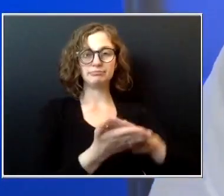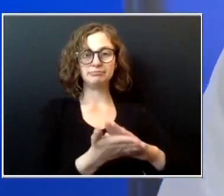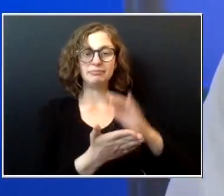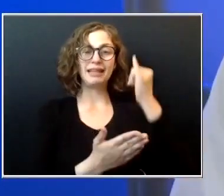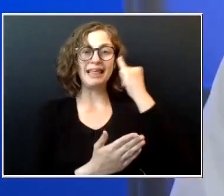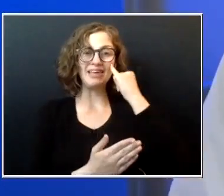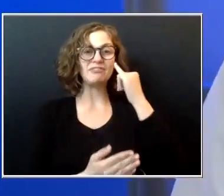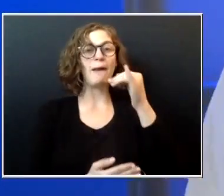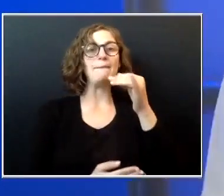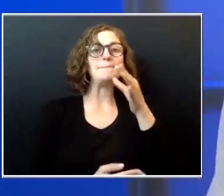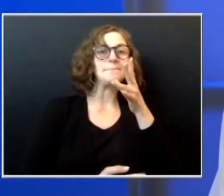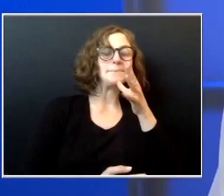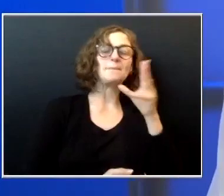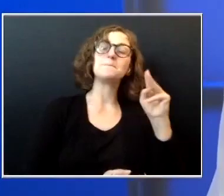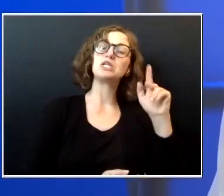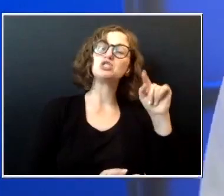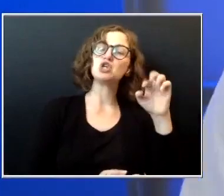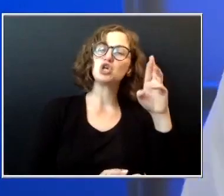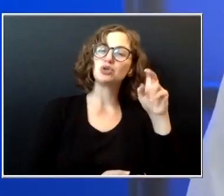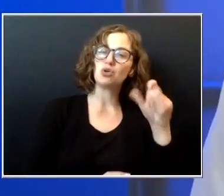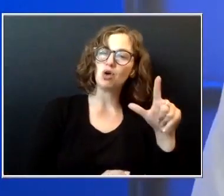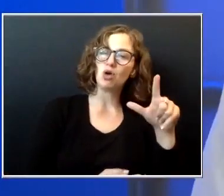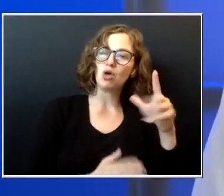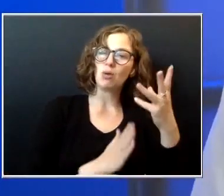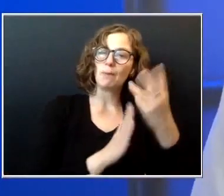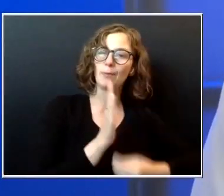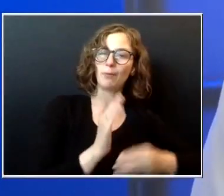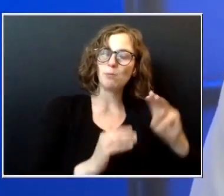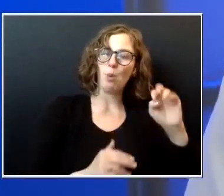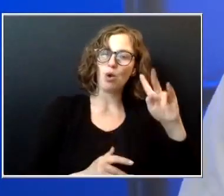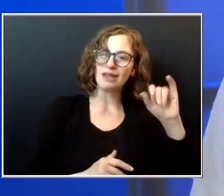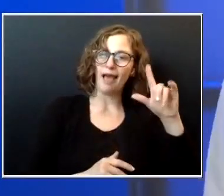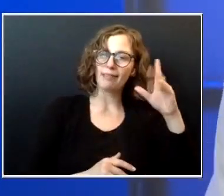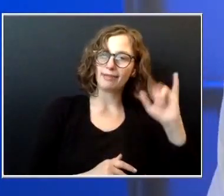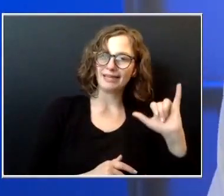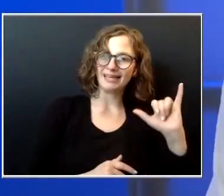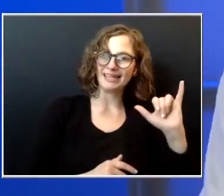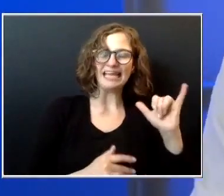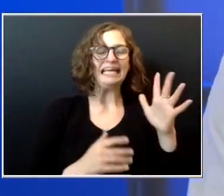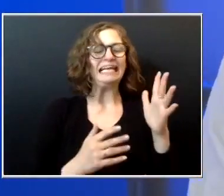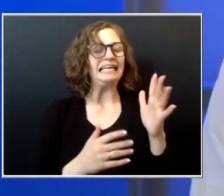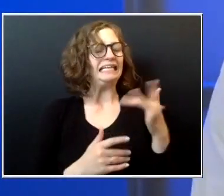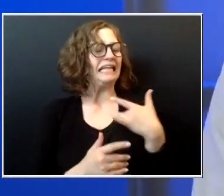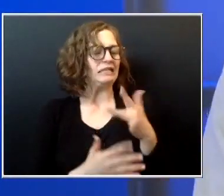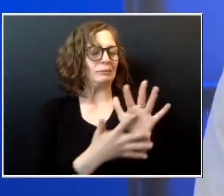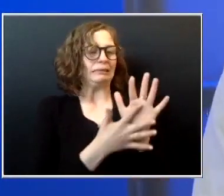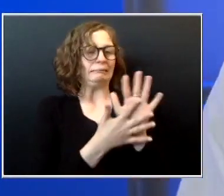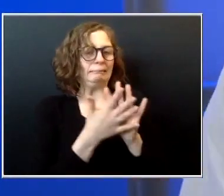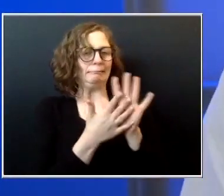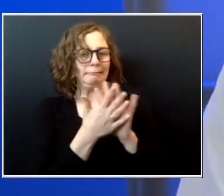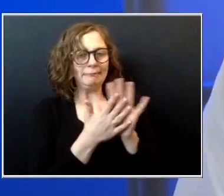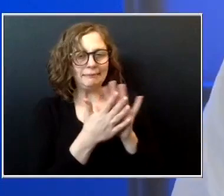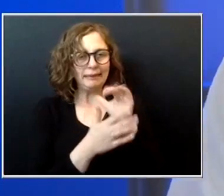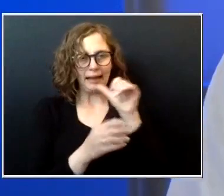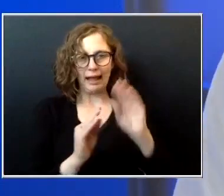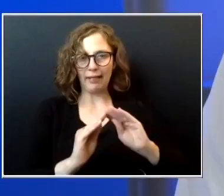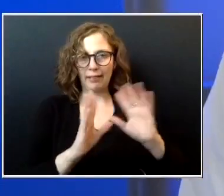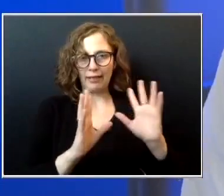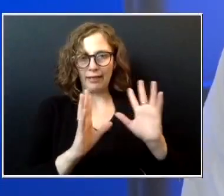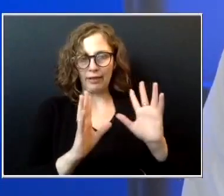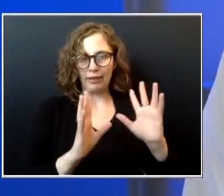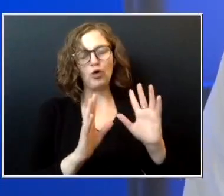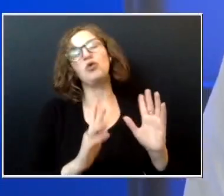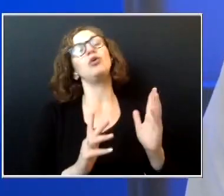of gray there. And if they compare it to how things are currently done versus taking that same information and